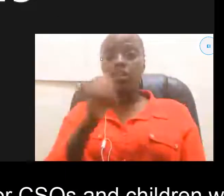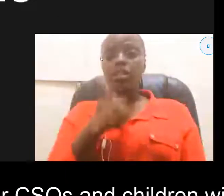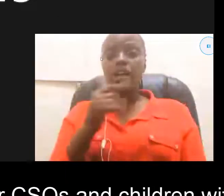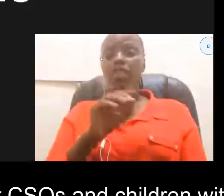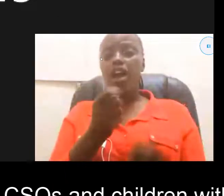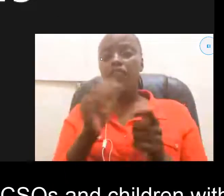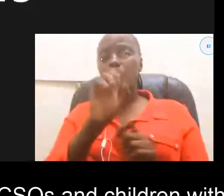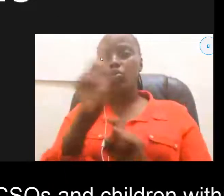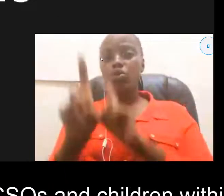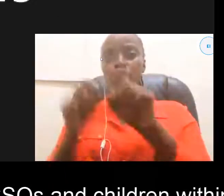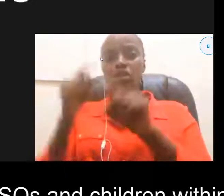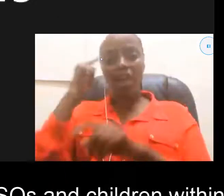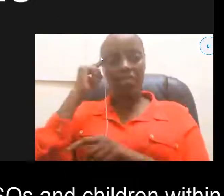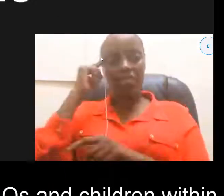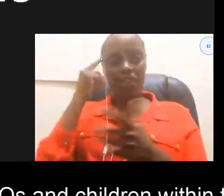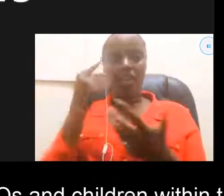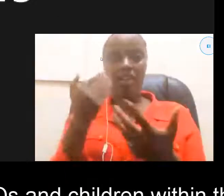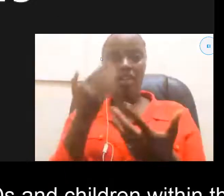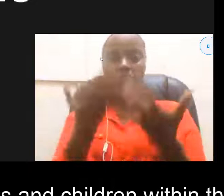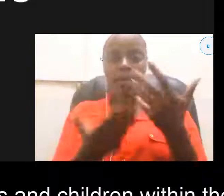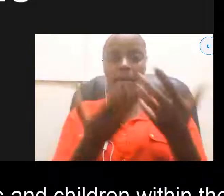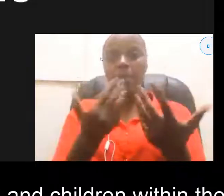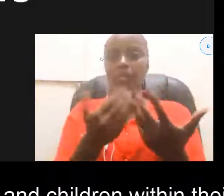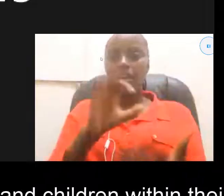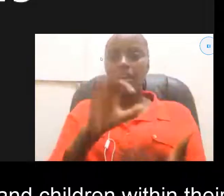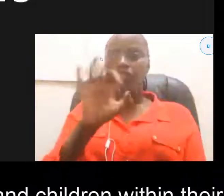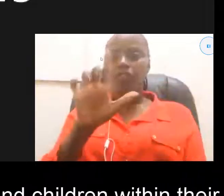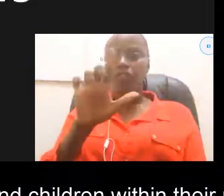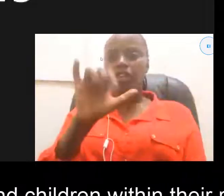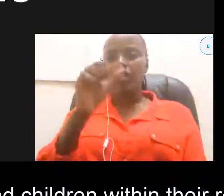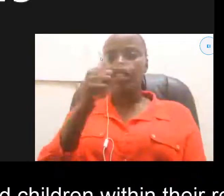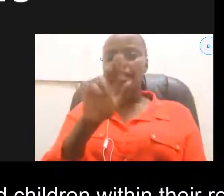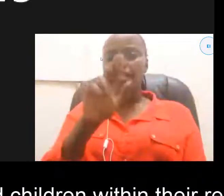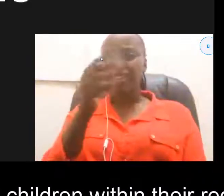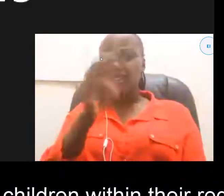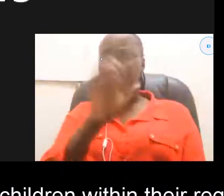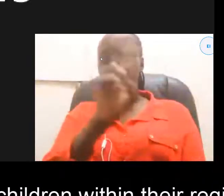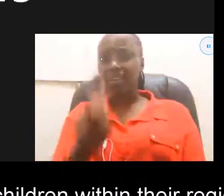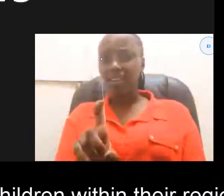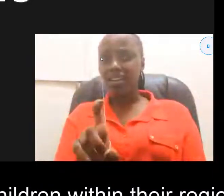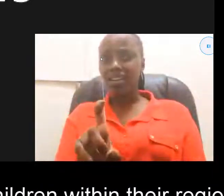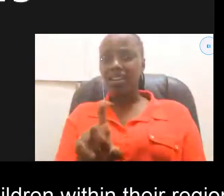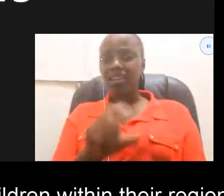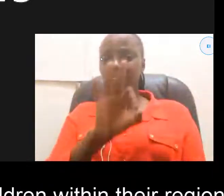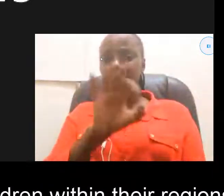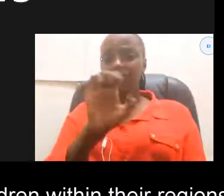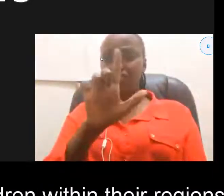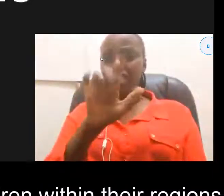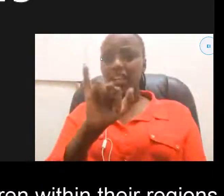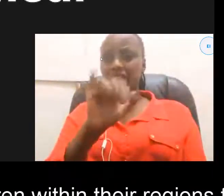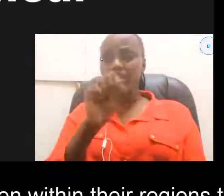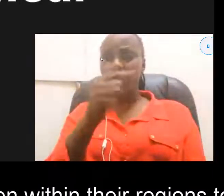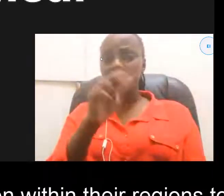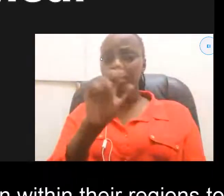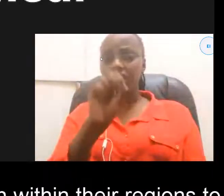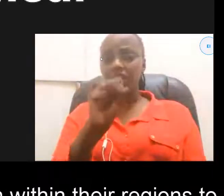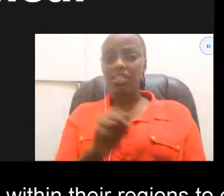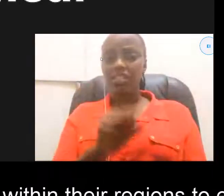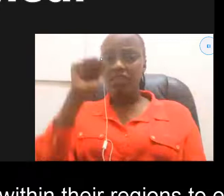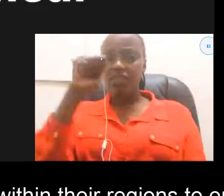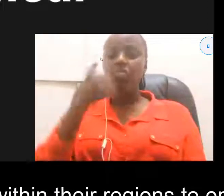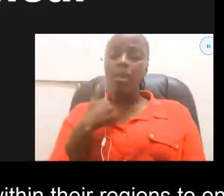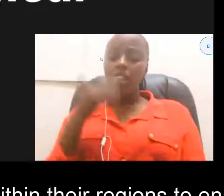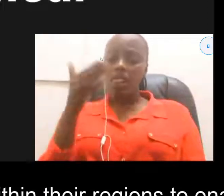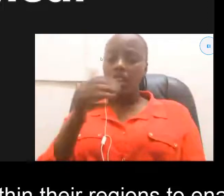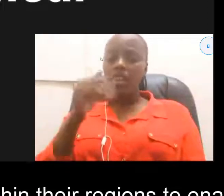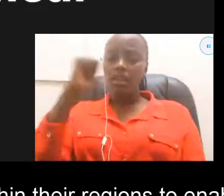I think either is Felicitas there? Is she in? Feli? Yes, I'm here.